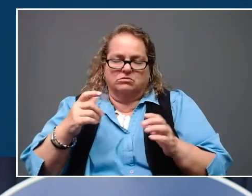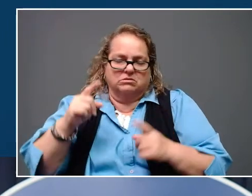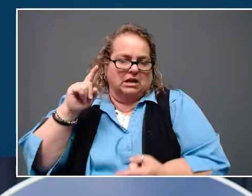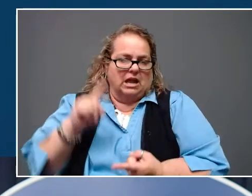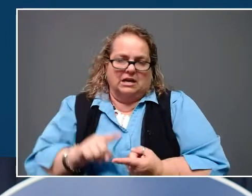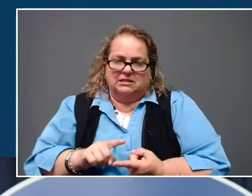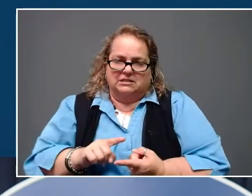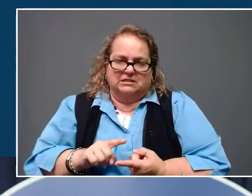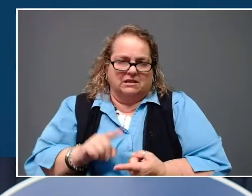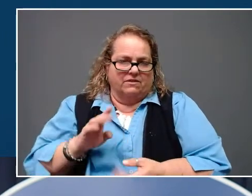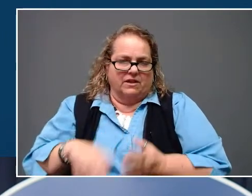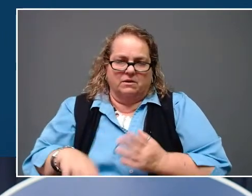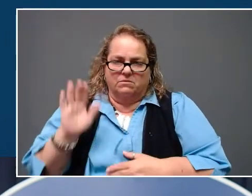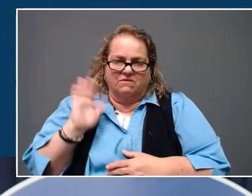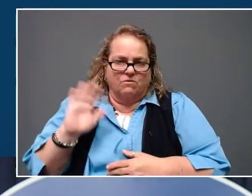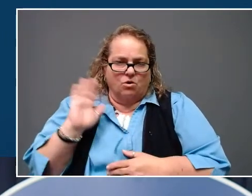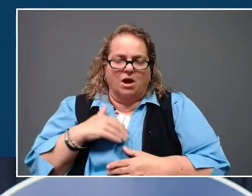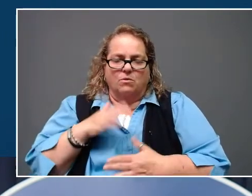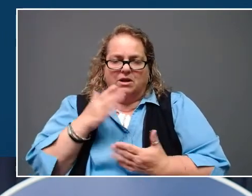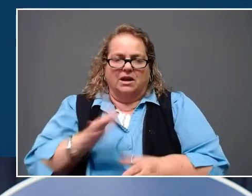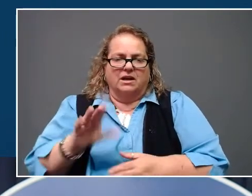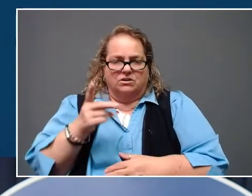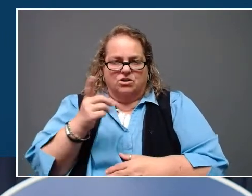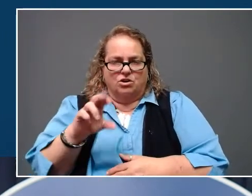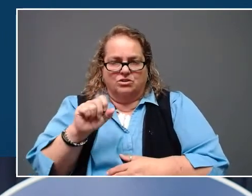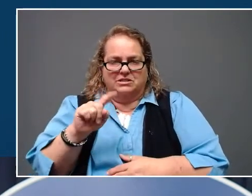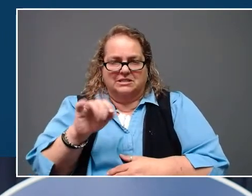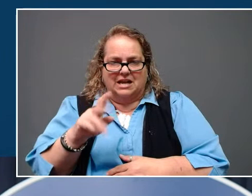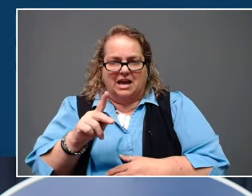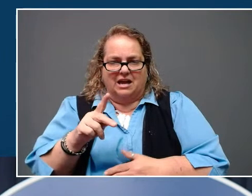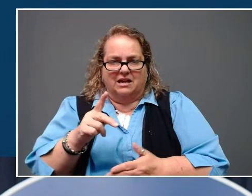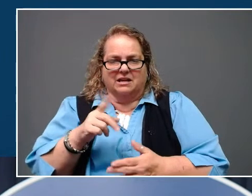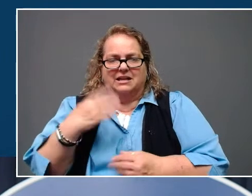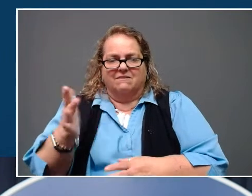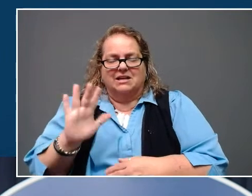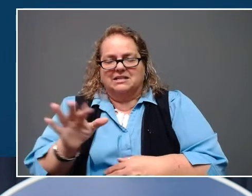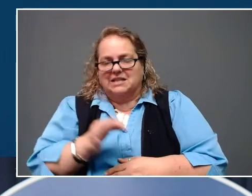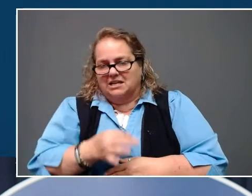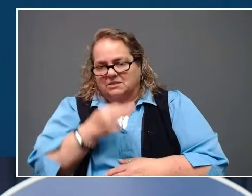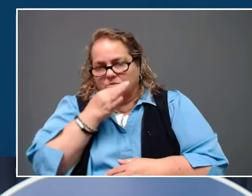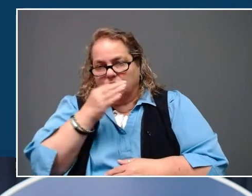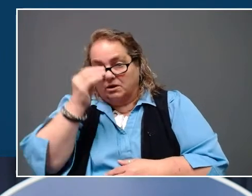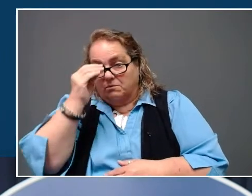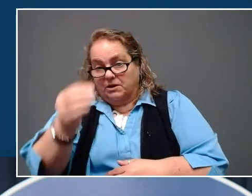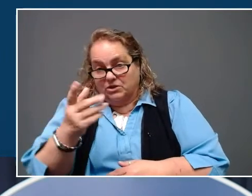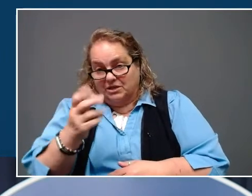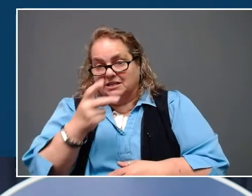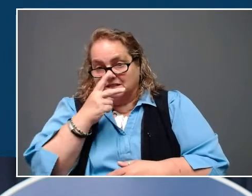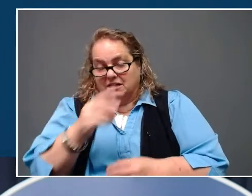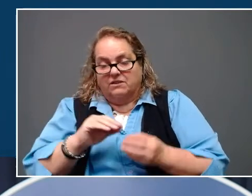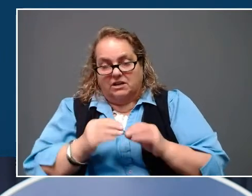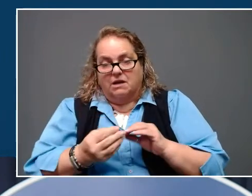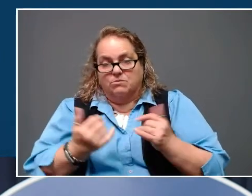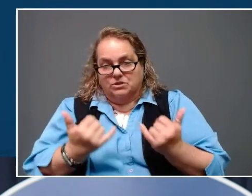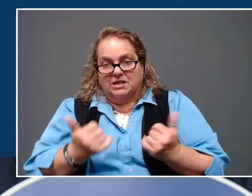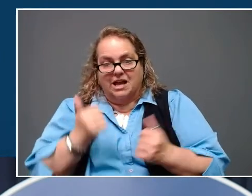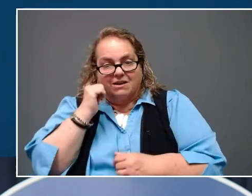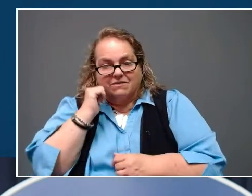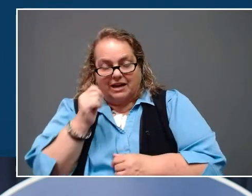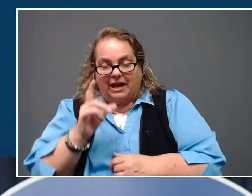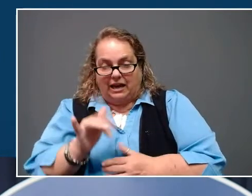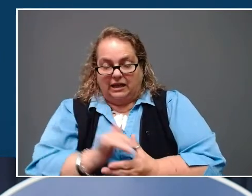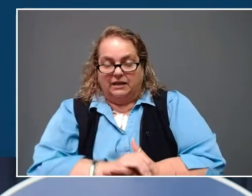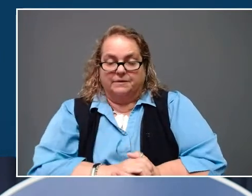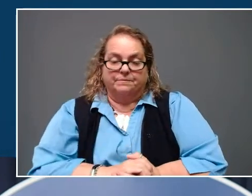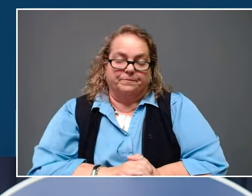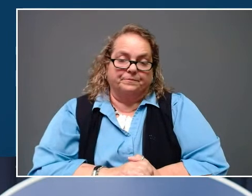than before. I'm going to let Dr. Stack in a second give his expert opinion on this, as he's seeing the numbers not weekly, but really daily. But